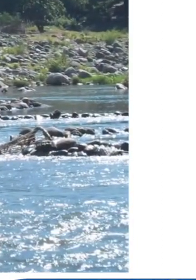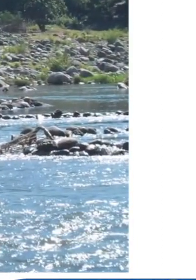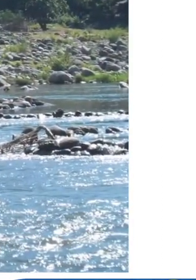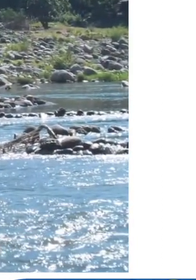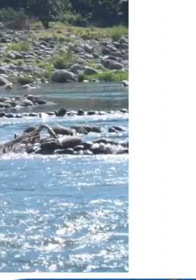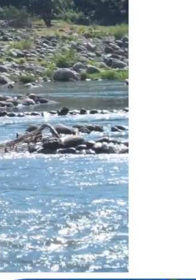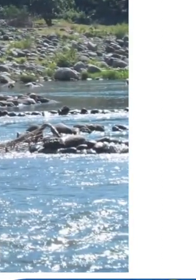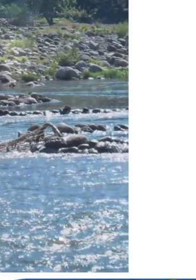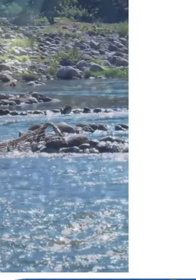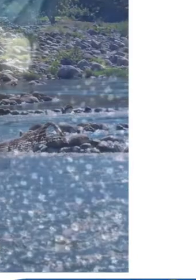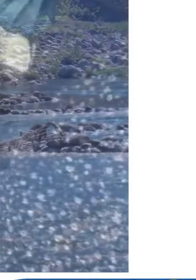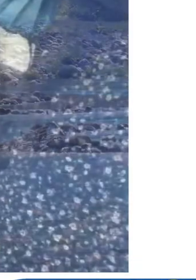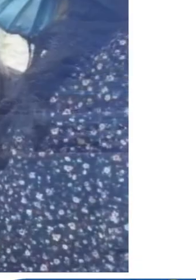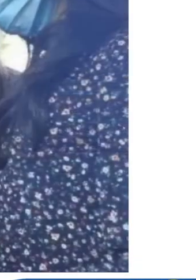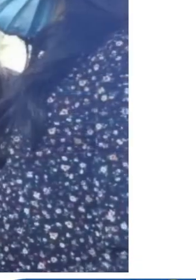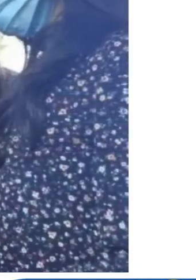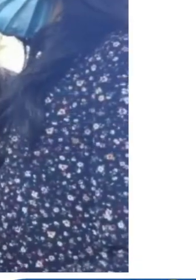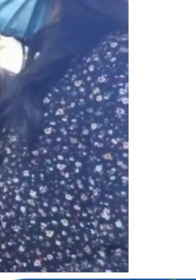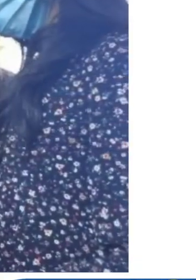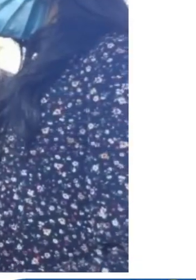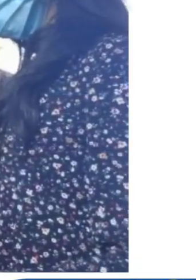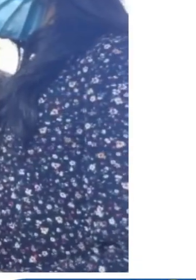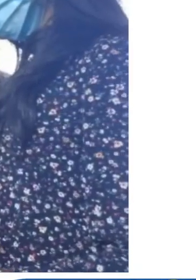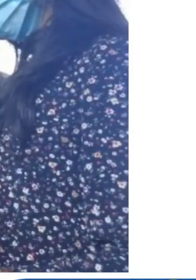the people of DOST-STII,